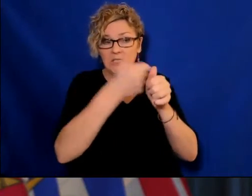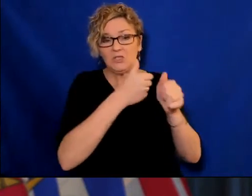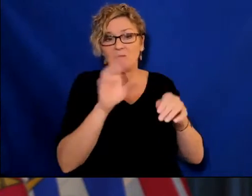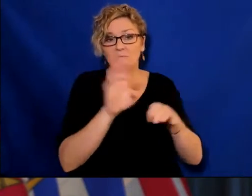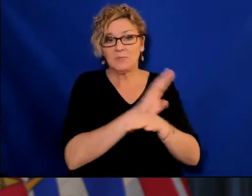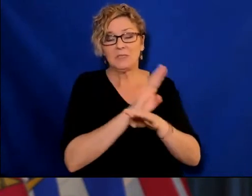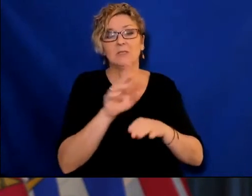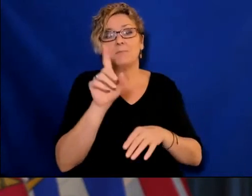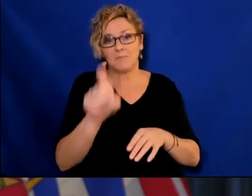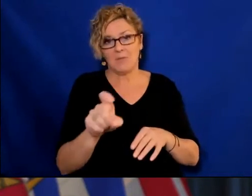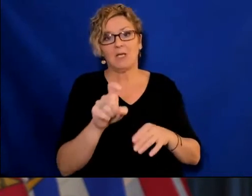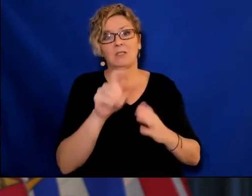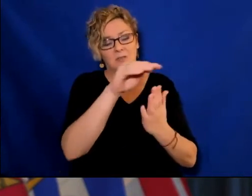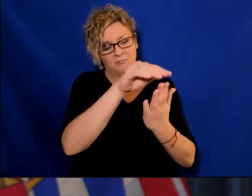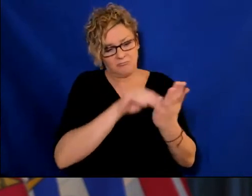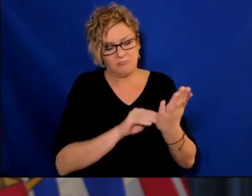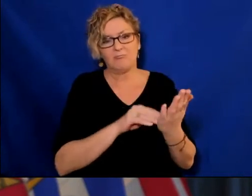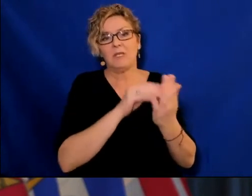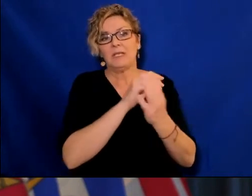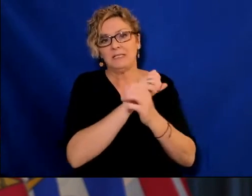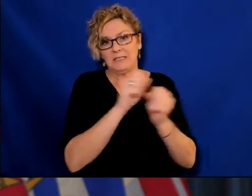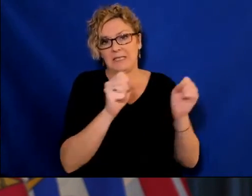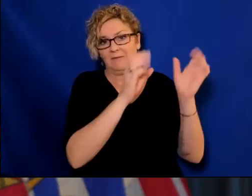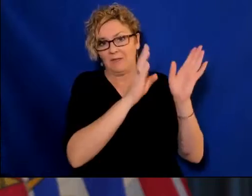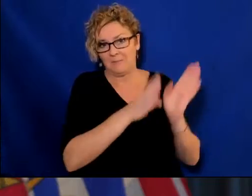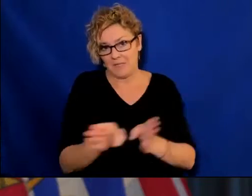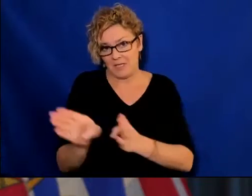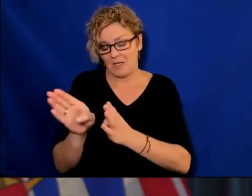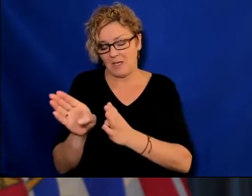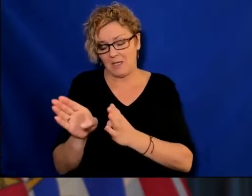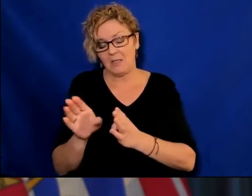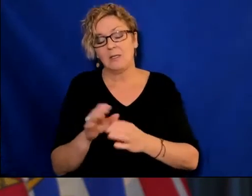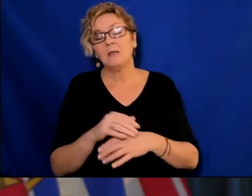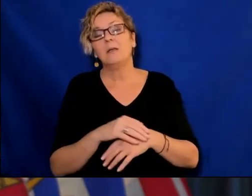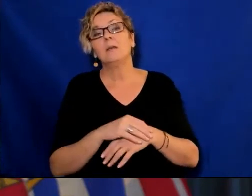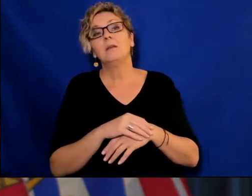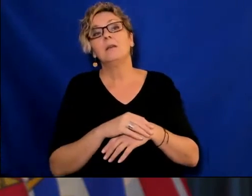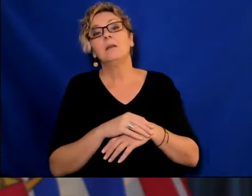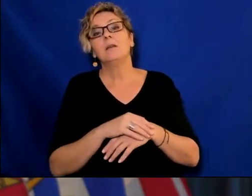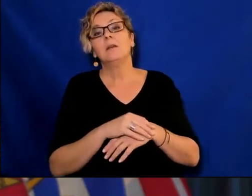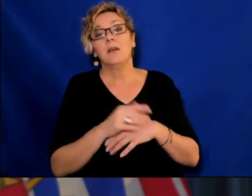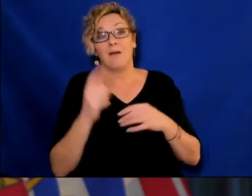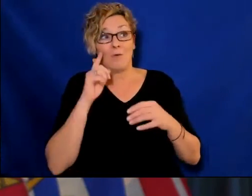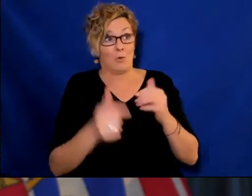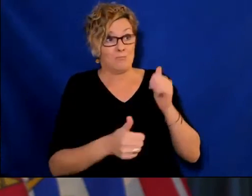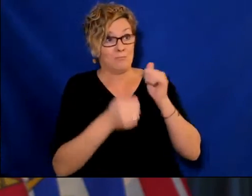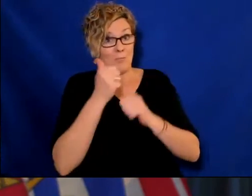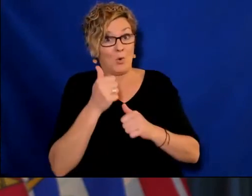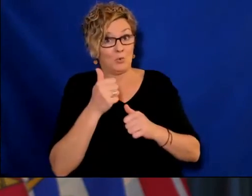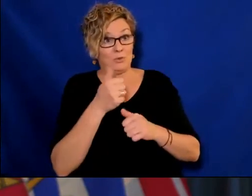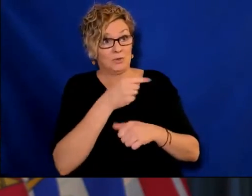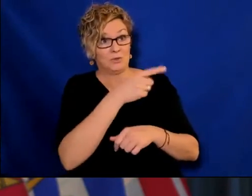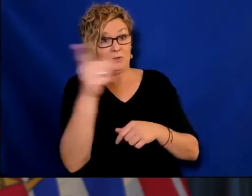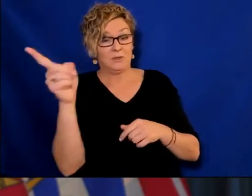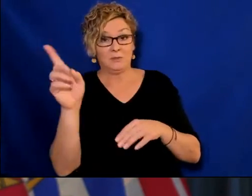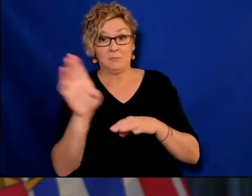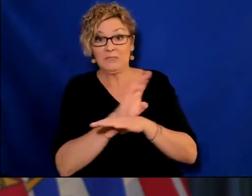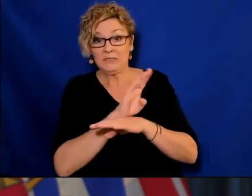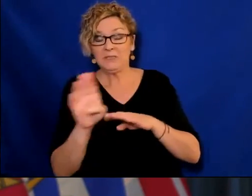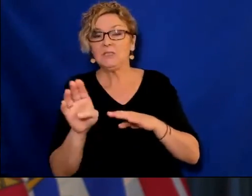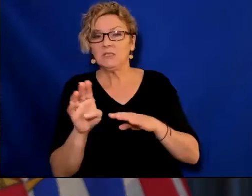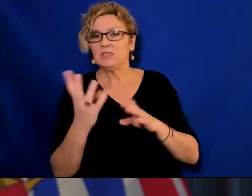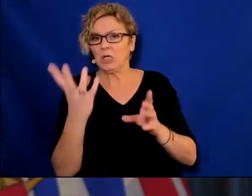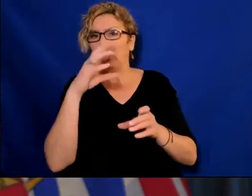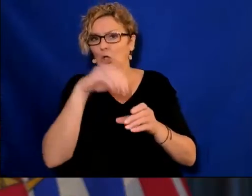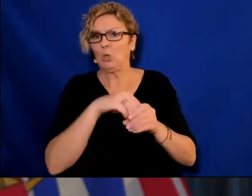mask wearing. And that means making them available to people, making it clear that people need to wear a mask when they're in those settings, making sure